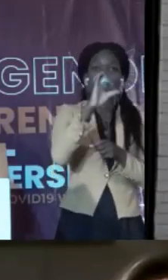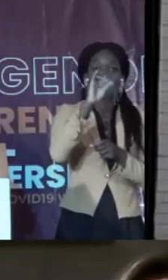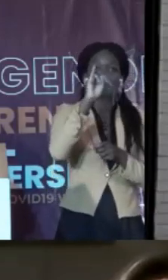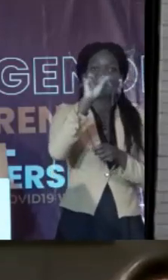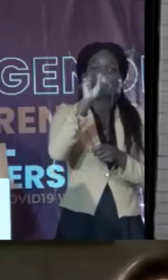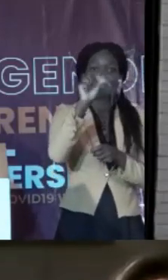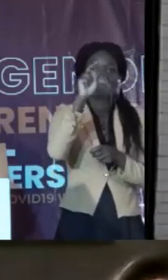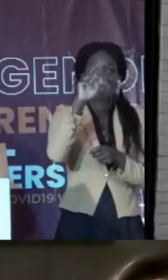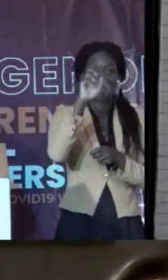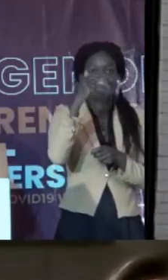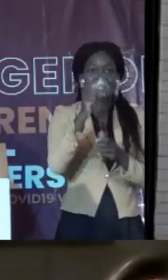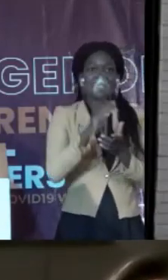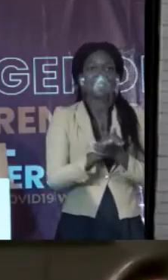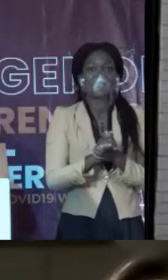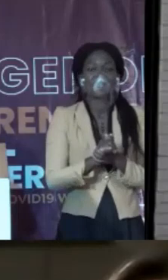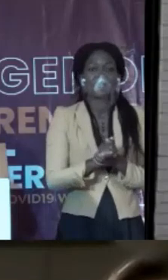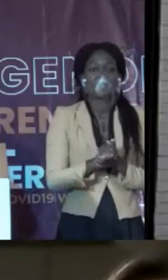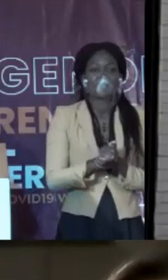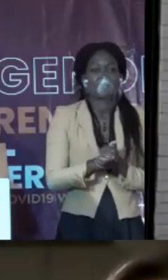impactful network currently